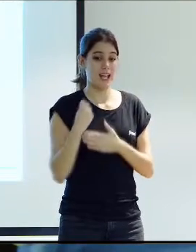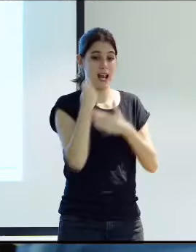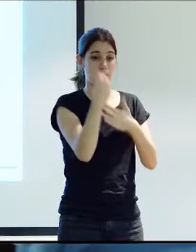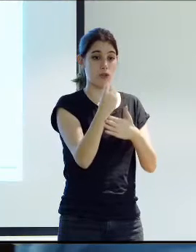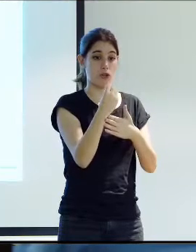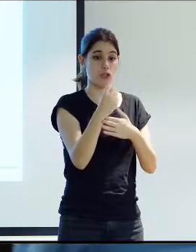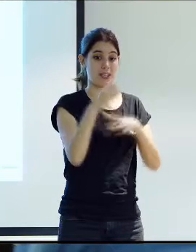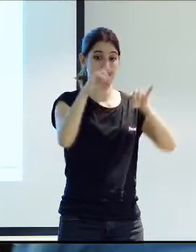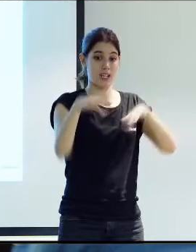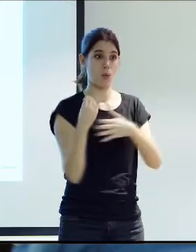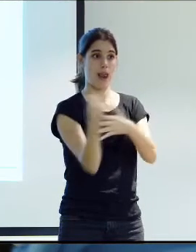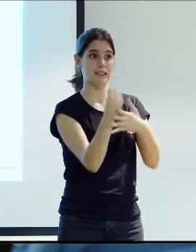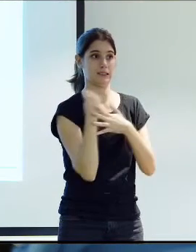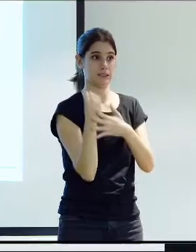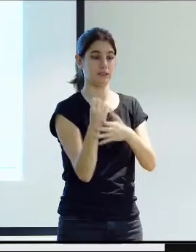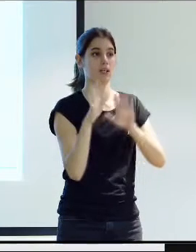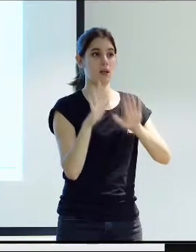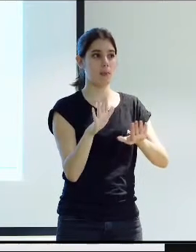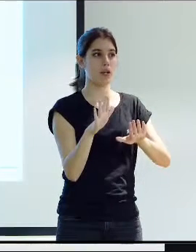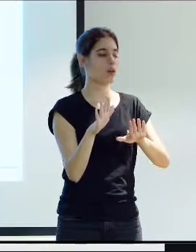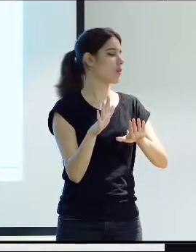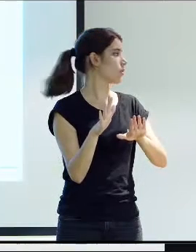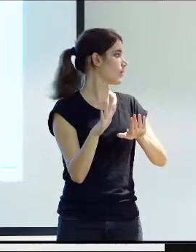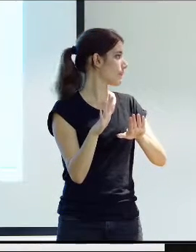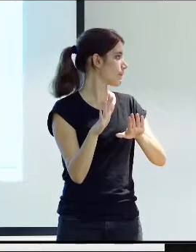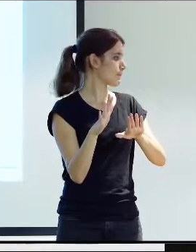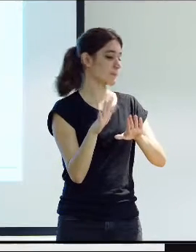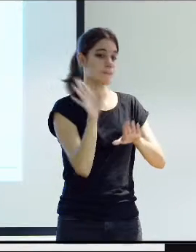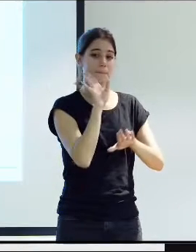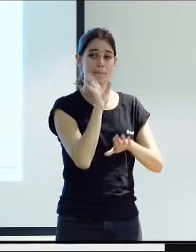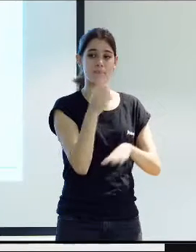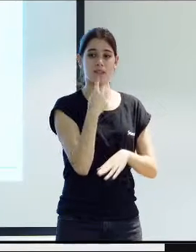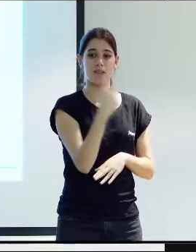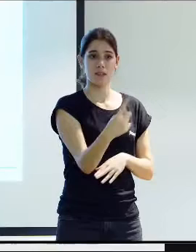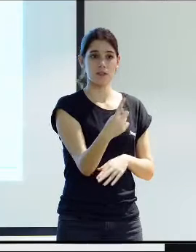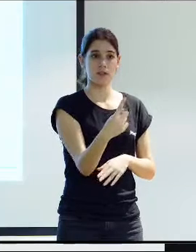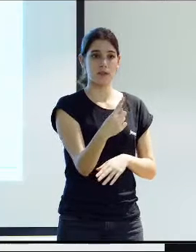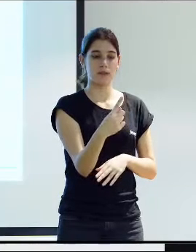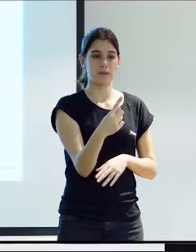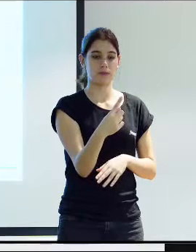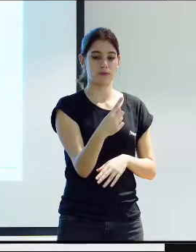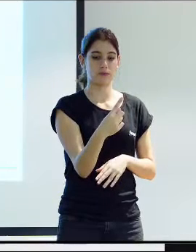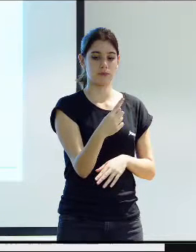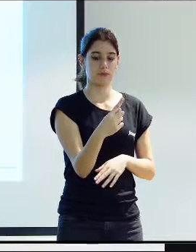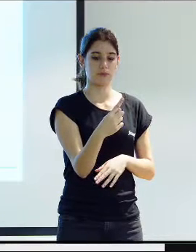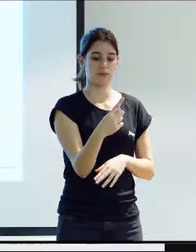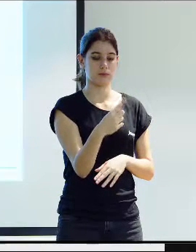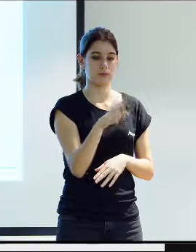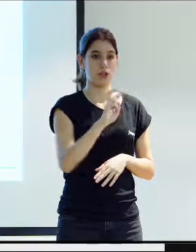that support amongst PARs. And as I was saying before,